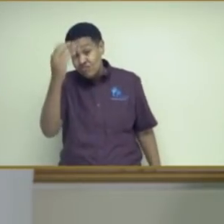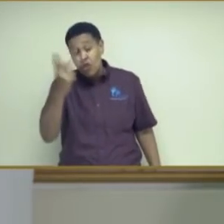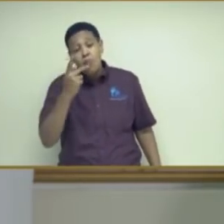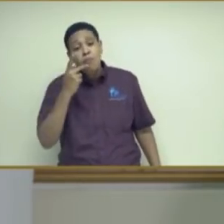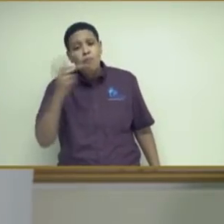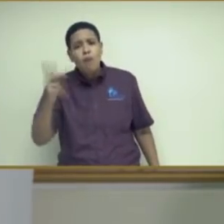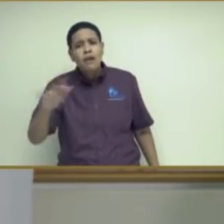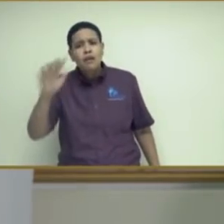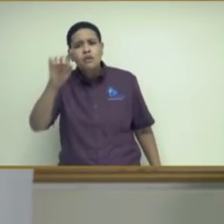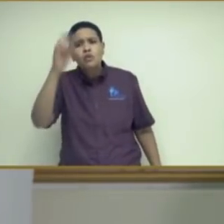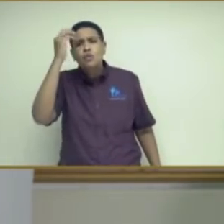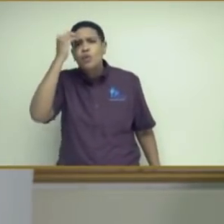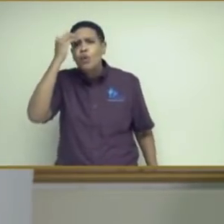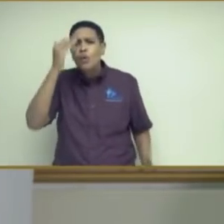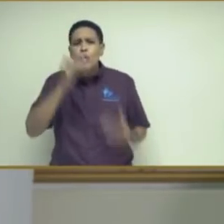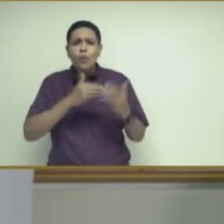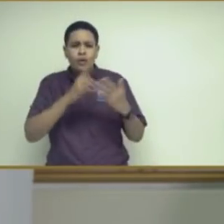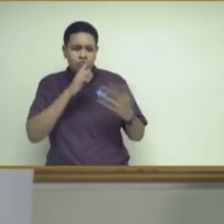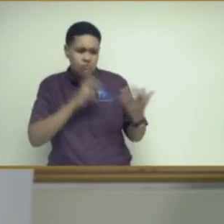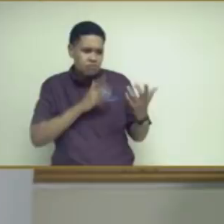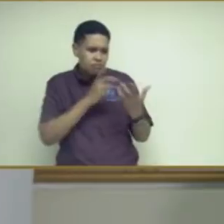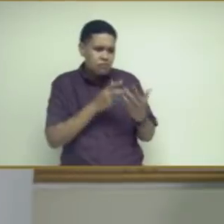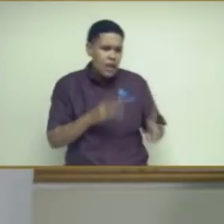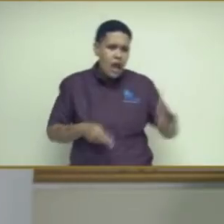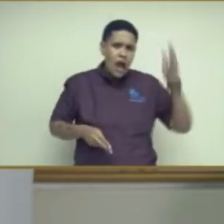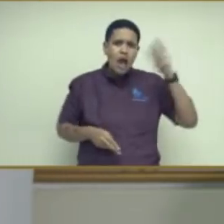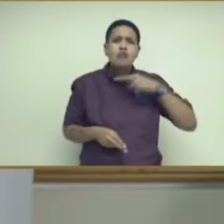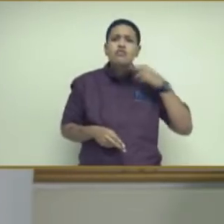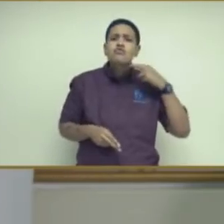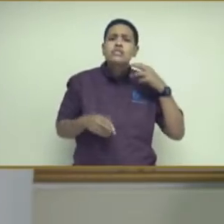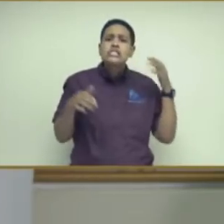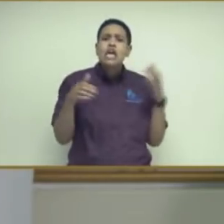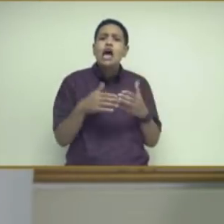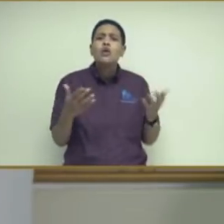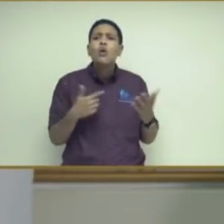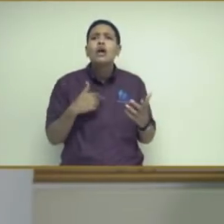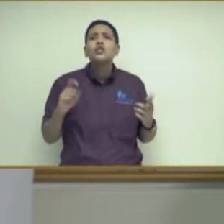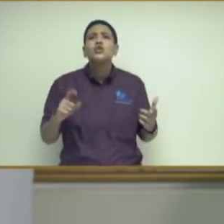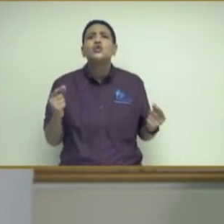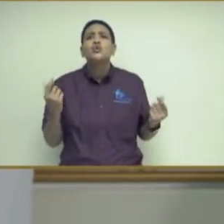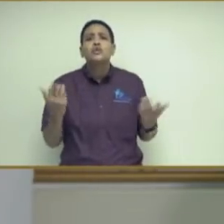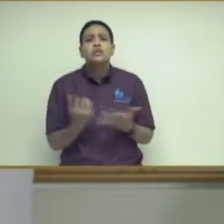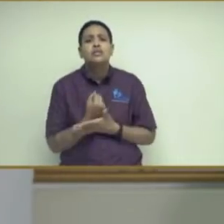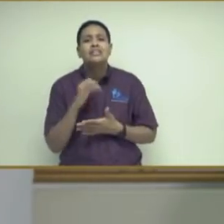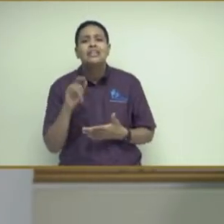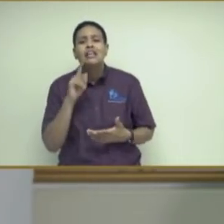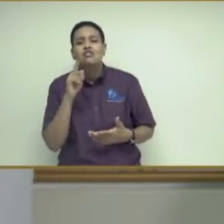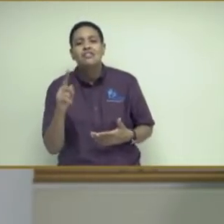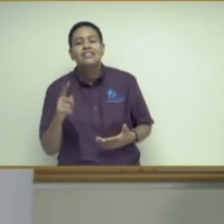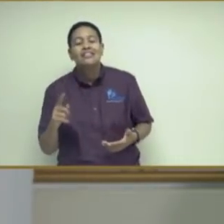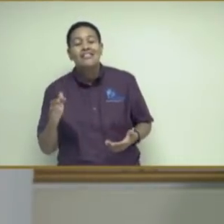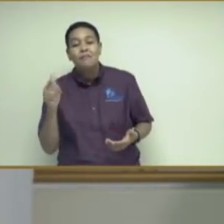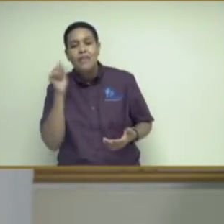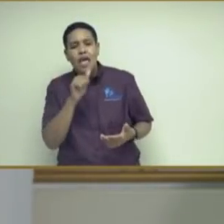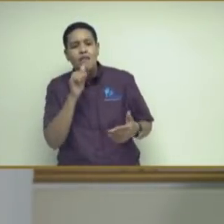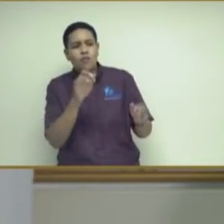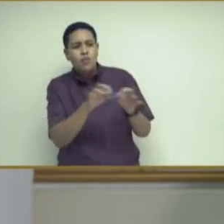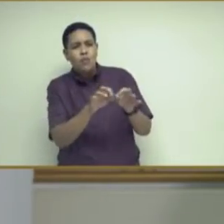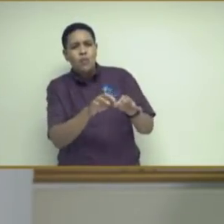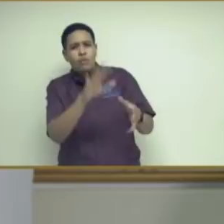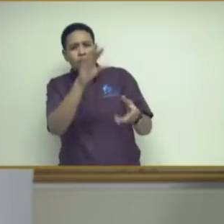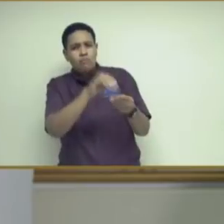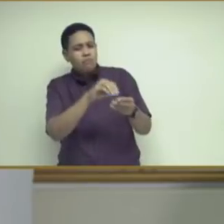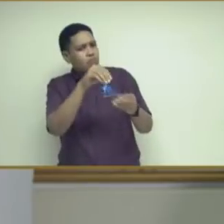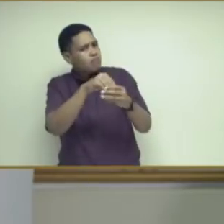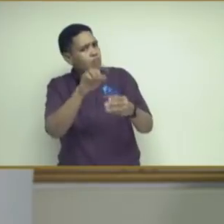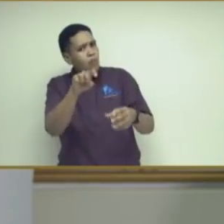so you should know whether you fall in that high risk category and what you should do. That's the everyone counts theme, the